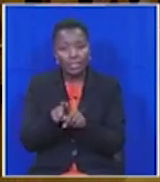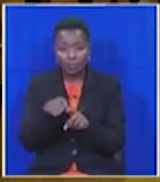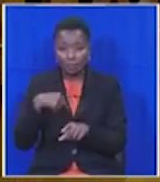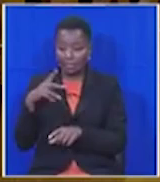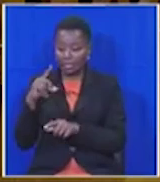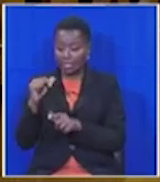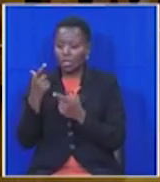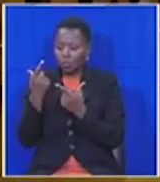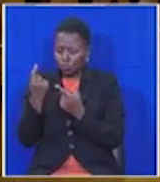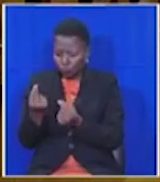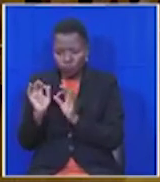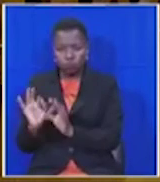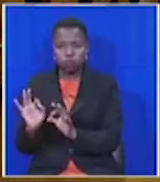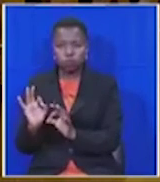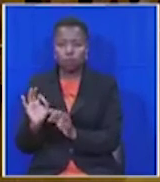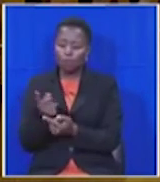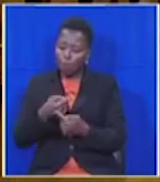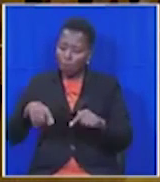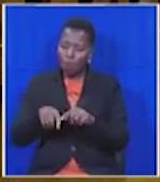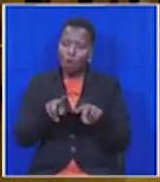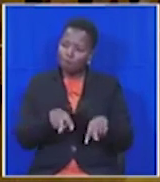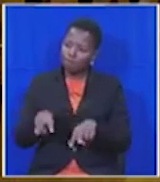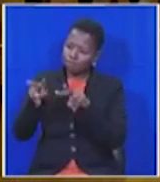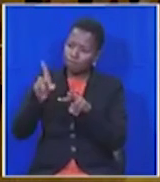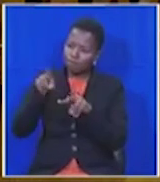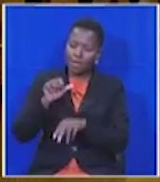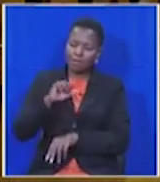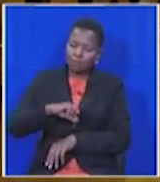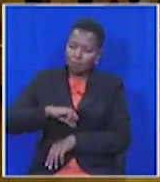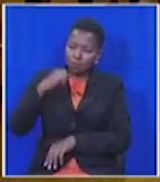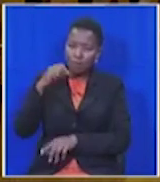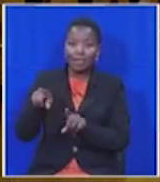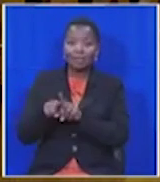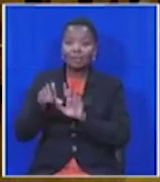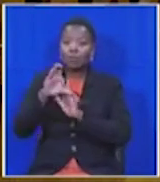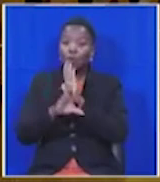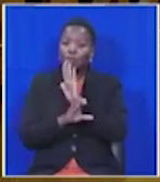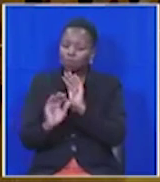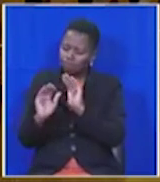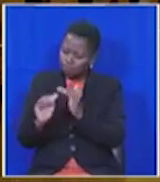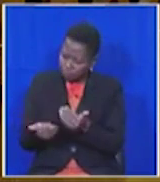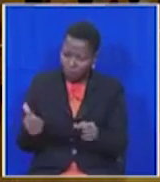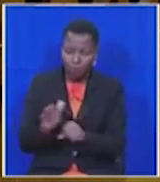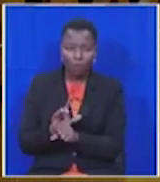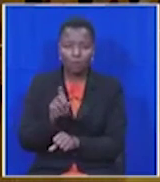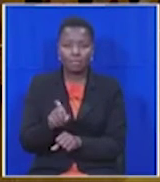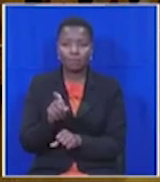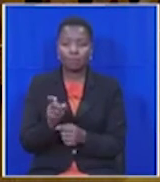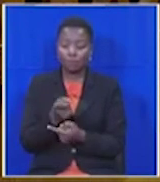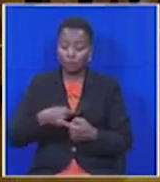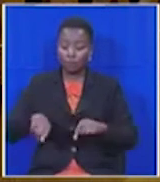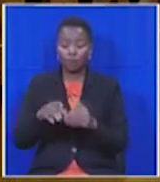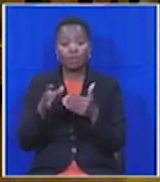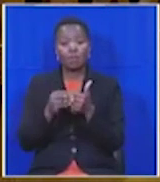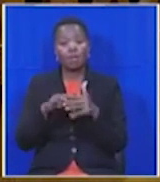We must be profoundly proud of our Parliament, and we must jealously protect our Constitution at all cost. May we as Parliament be